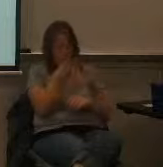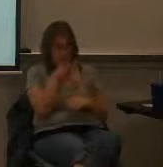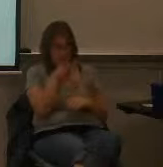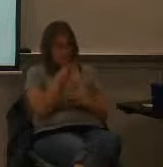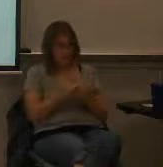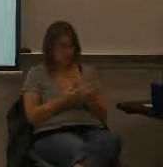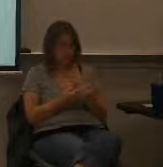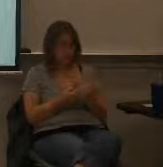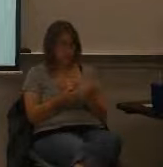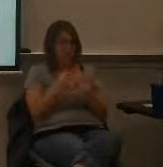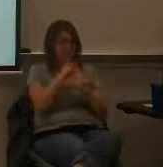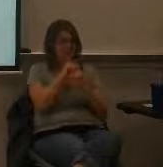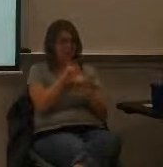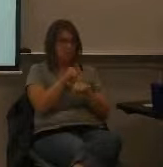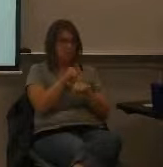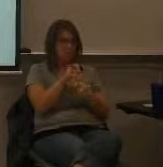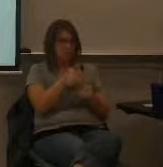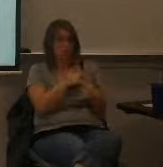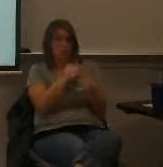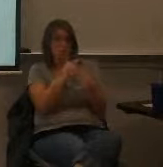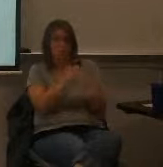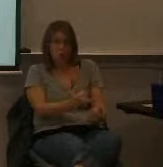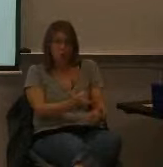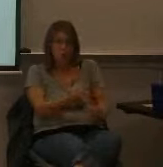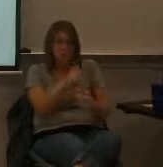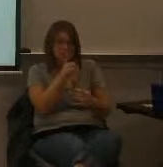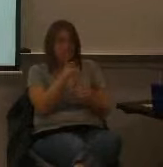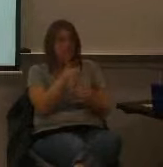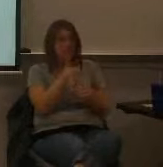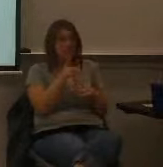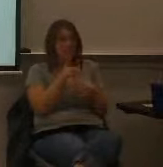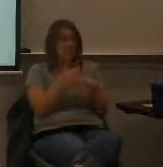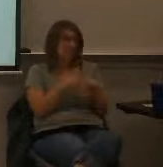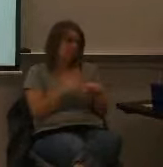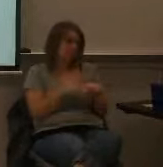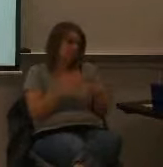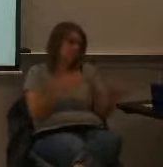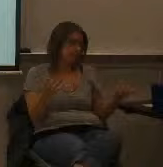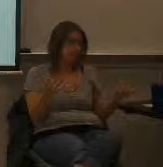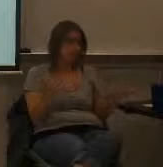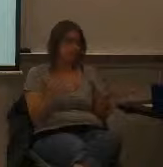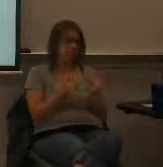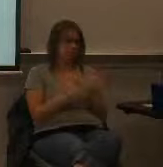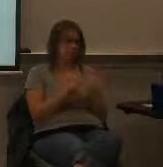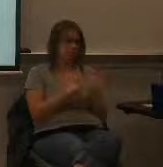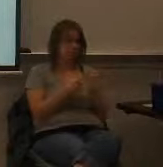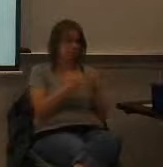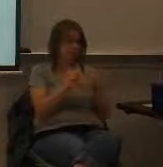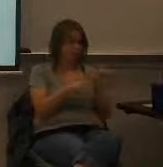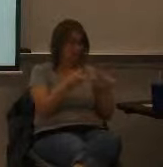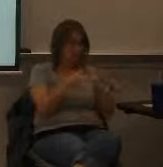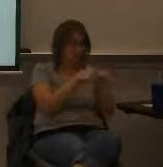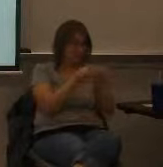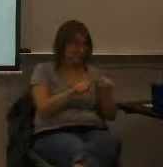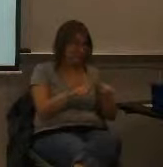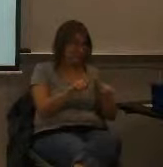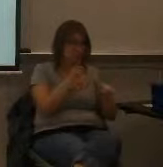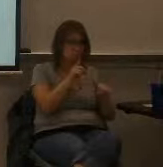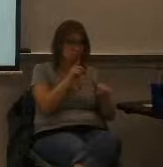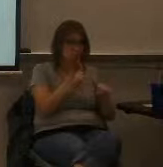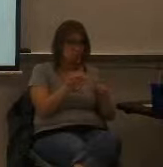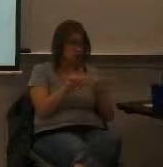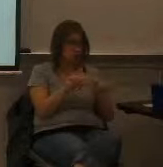And the answer, so far at least, is that it depends. Sometimes more diverse systems